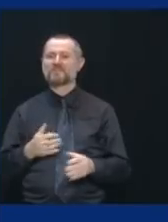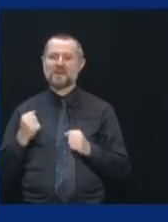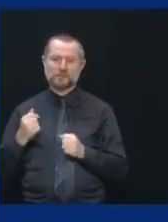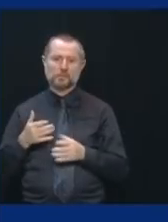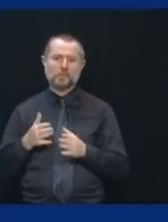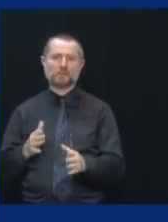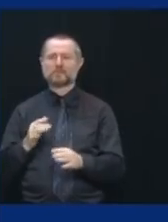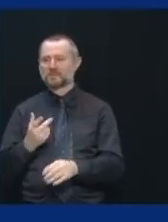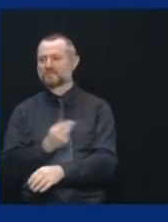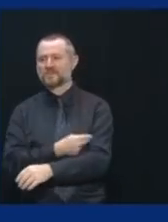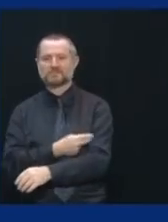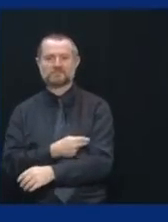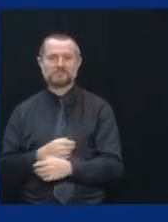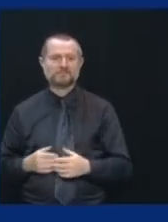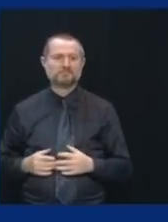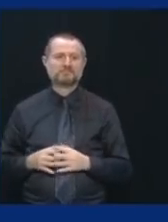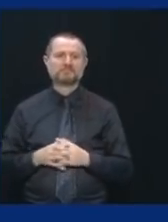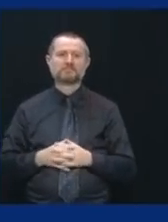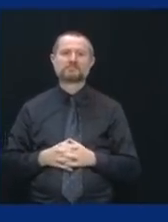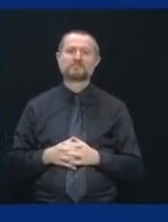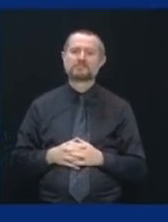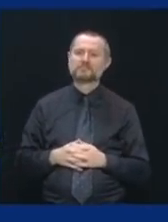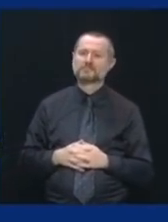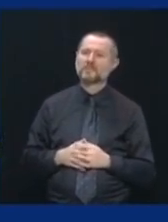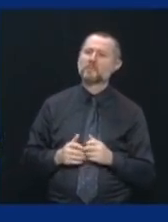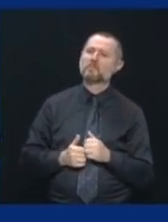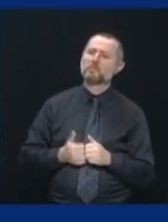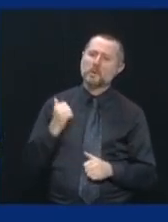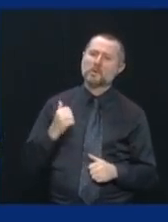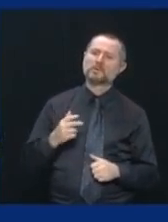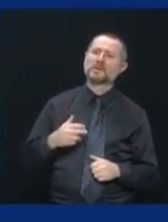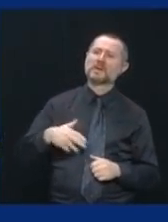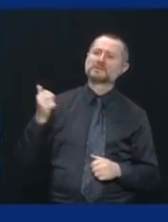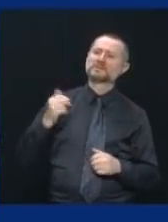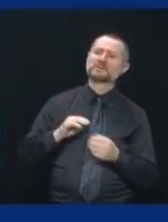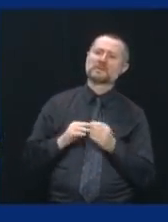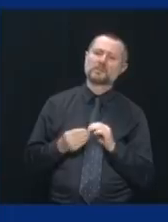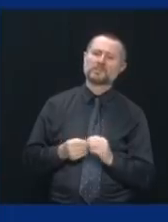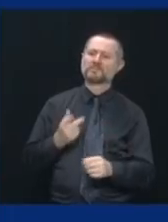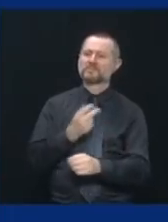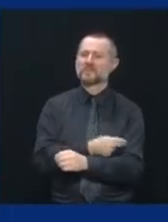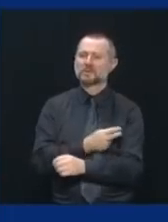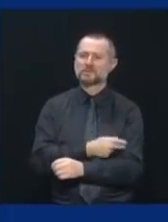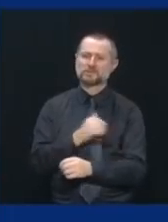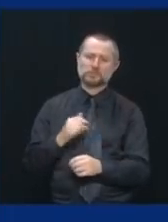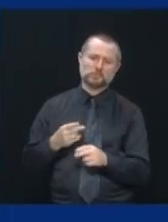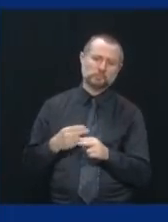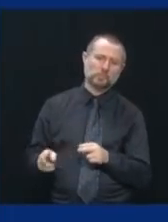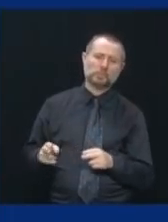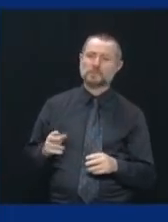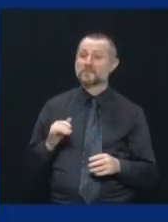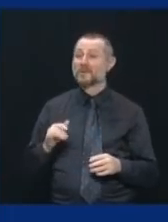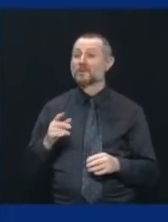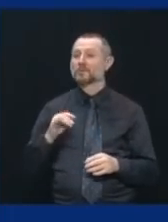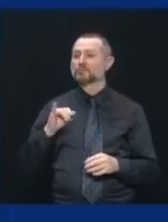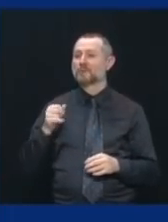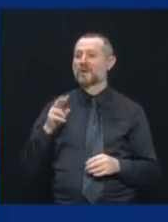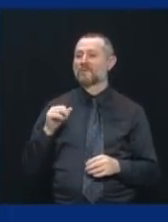mechanism to get the vaccine in the most number of arms in the shortest period of time. Javits